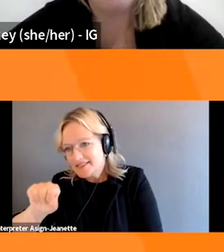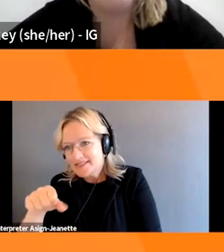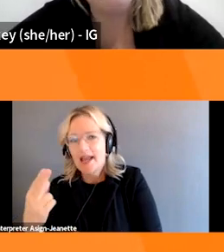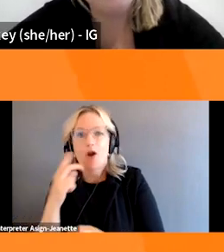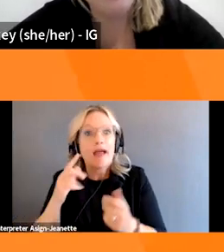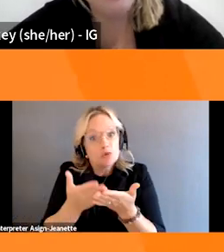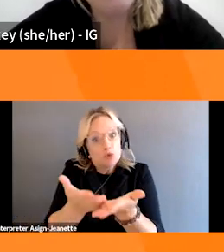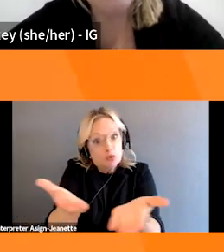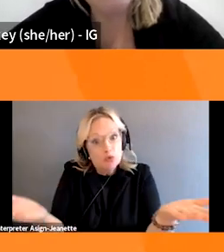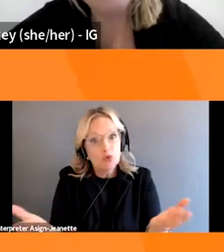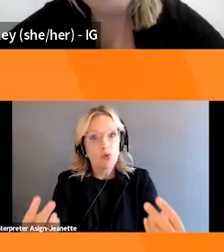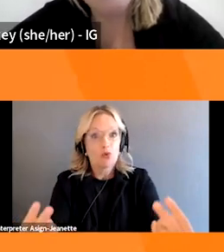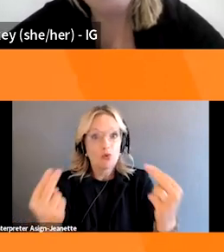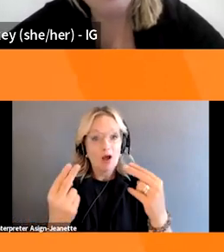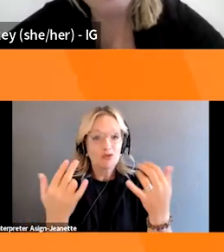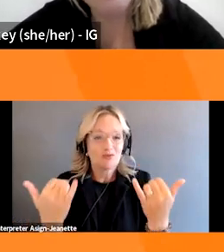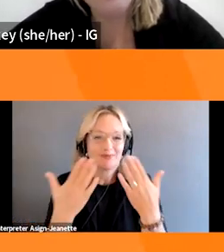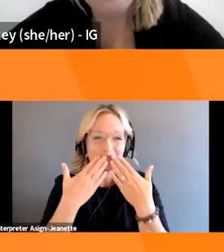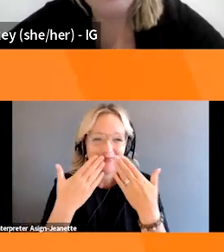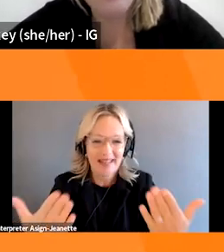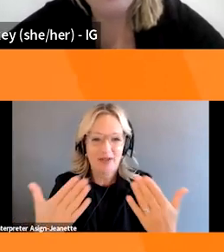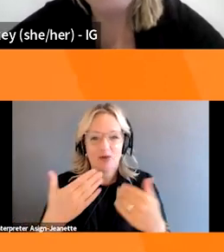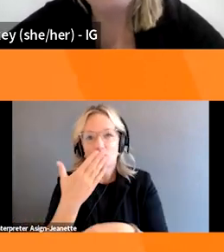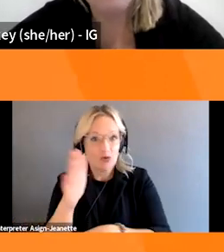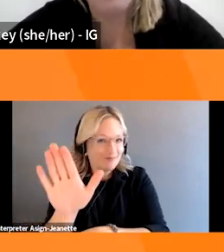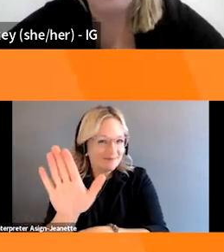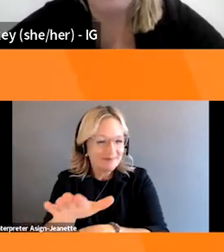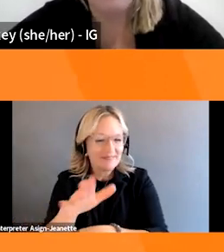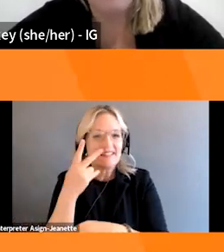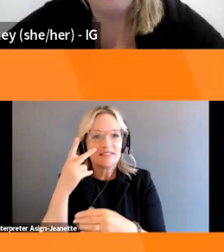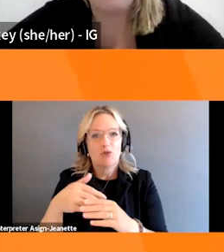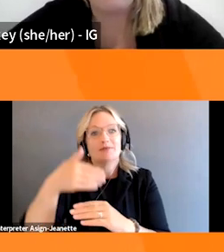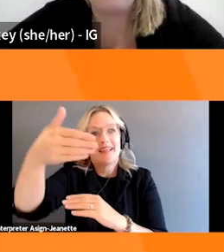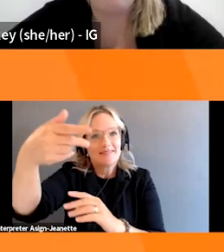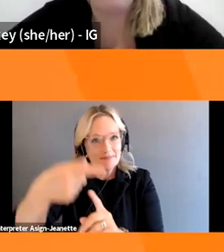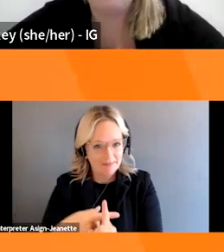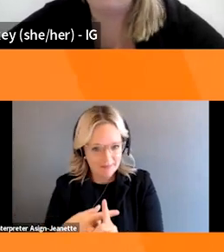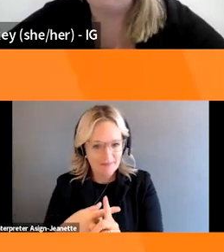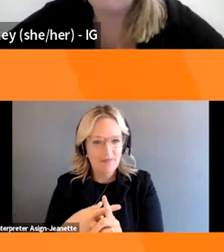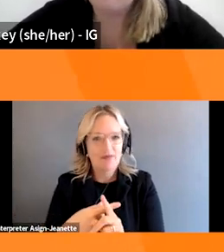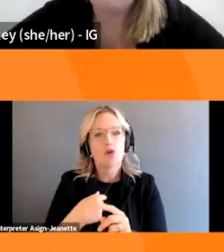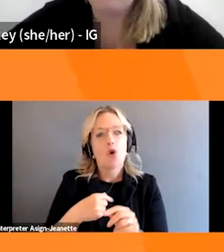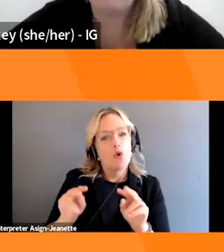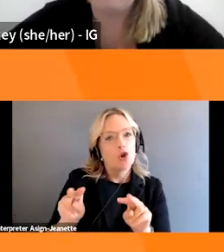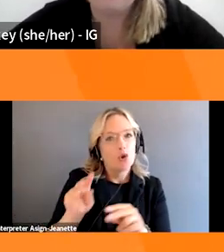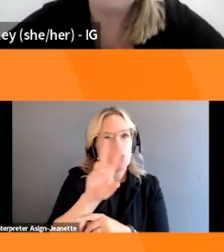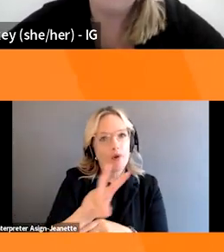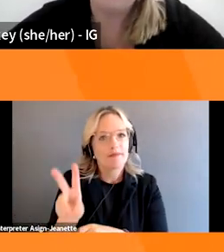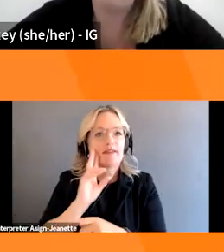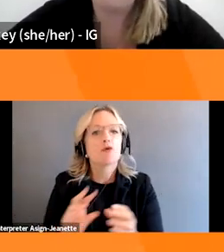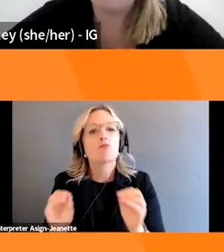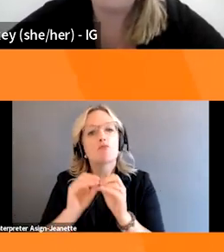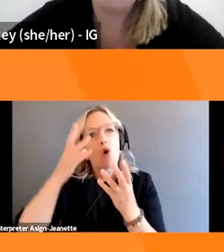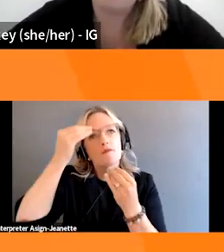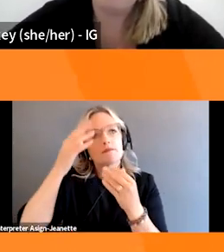great afternoon, and we hope to see you again next month. Keep posted to our website for information